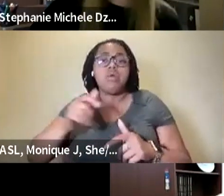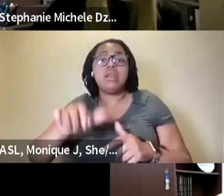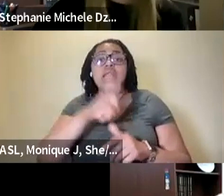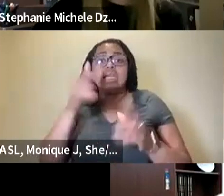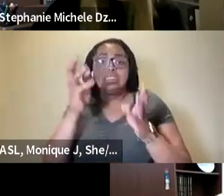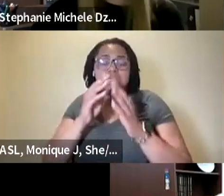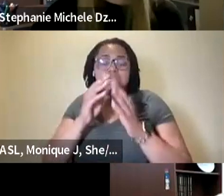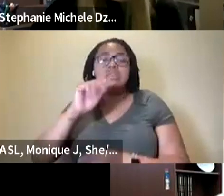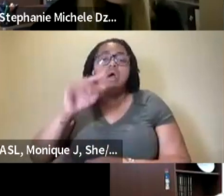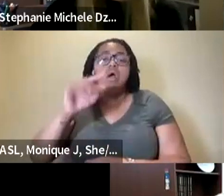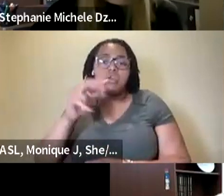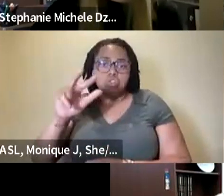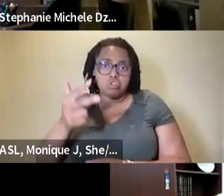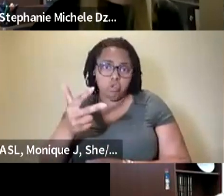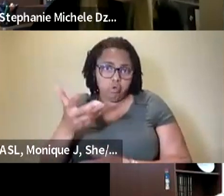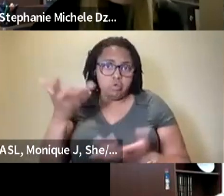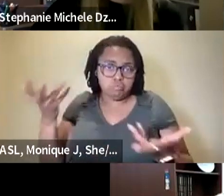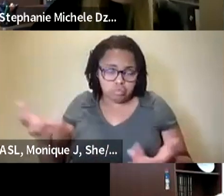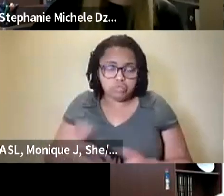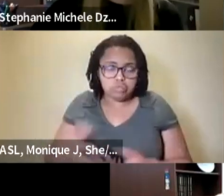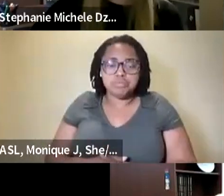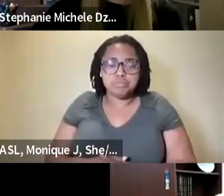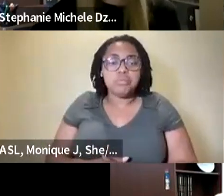Thank you, Ms. Lowe. Appreciate it.